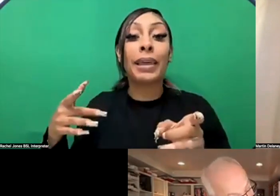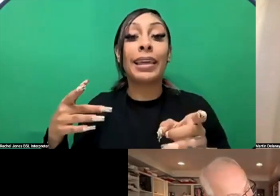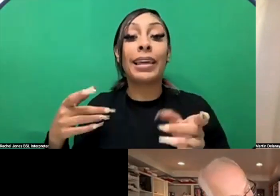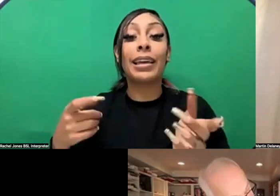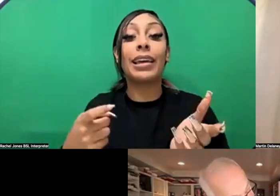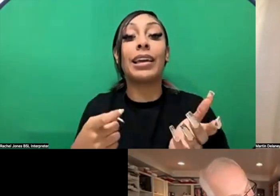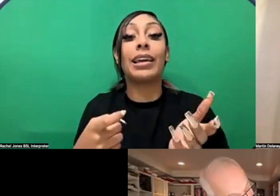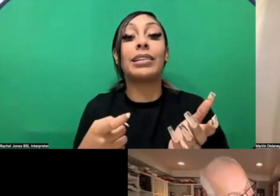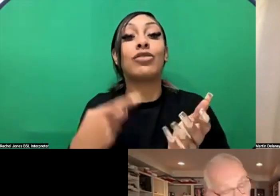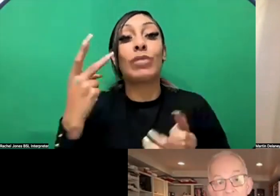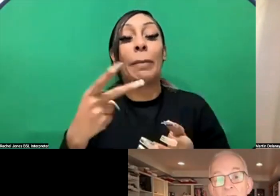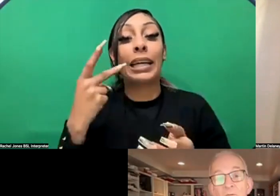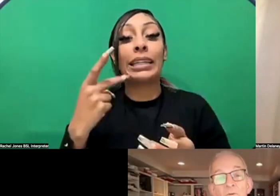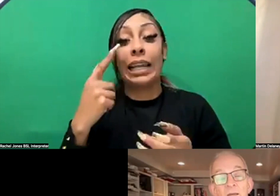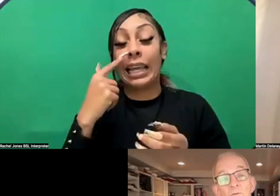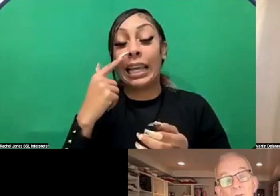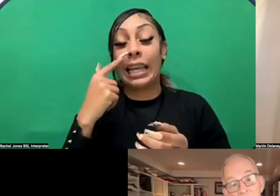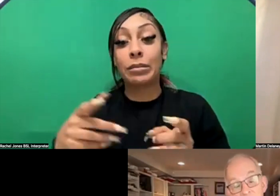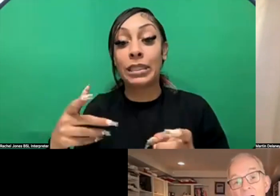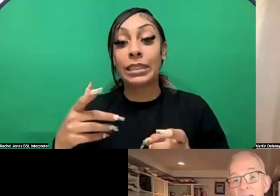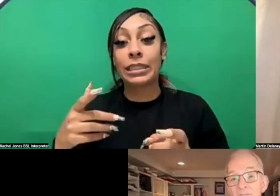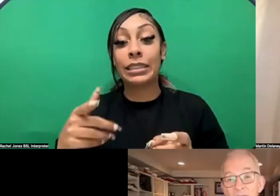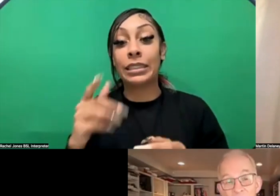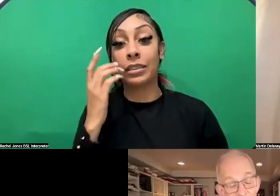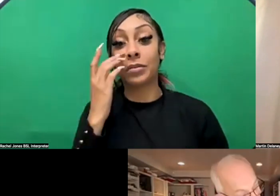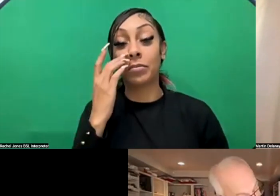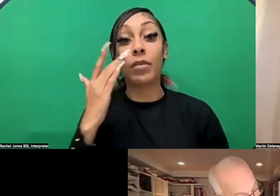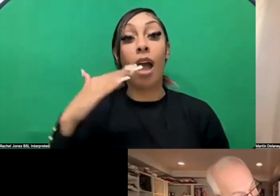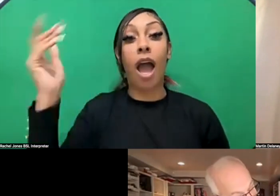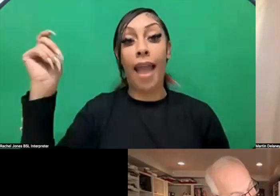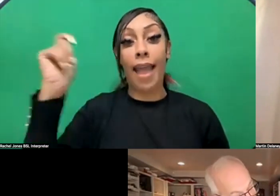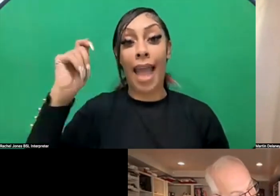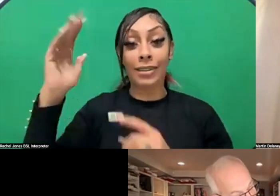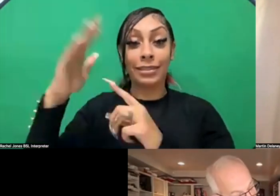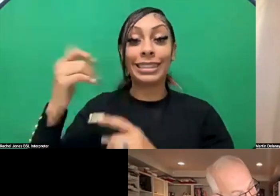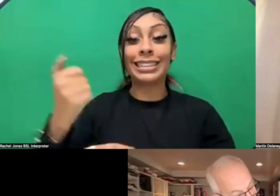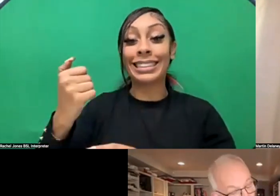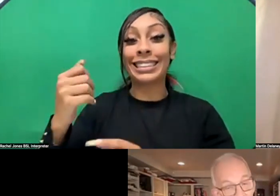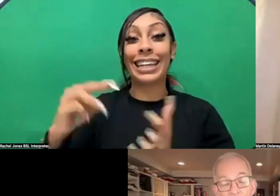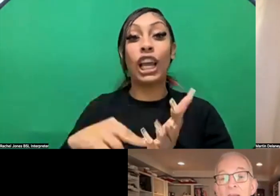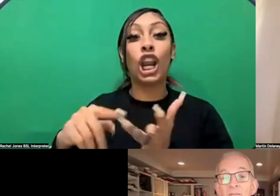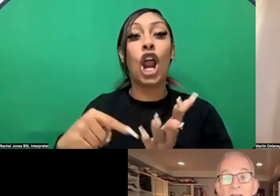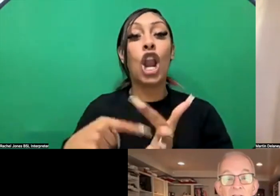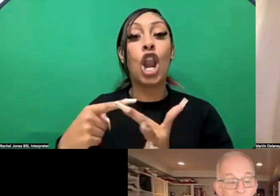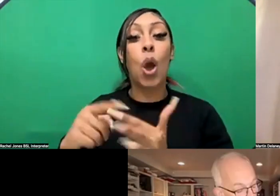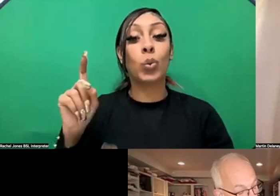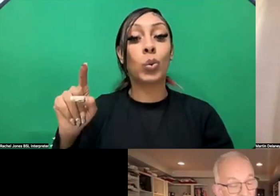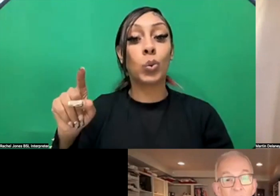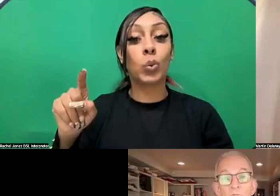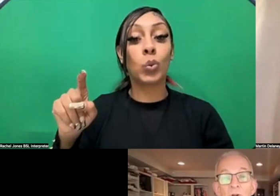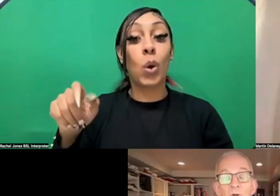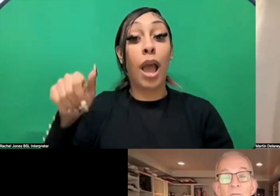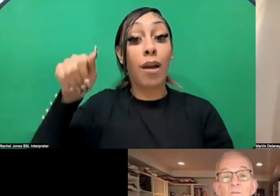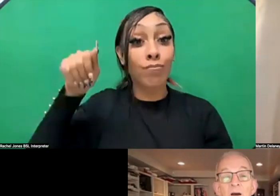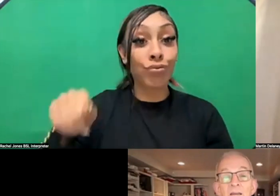speed of the repeat. So, for example, when I'm using this hi-hat for 16th notes, then if I just press the